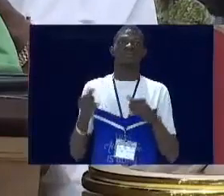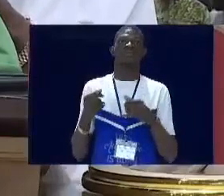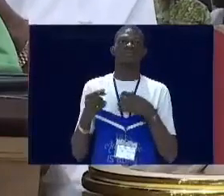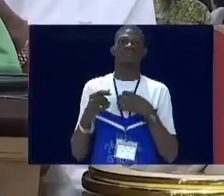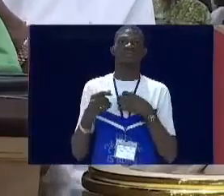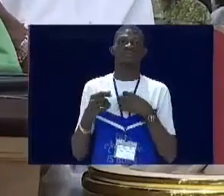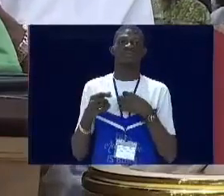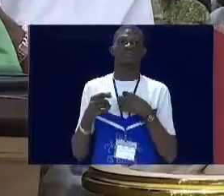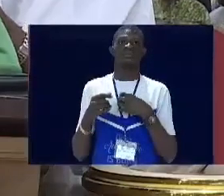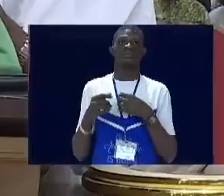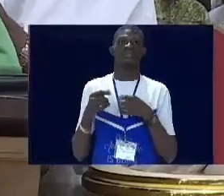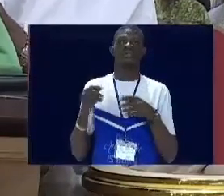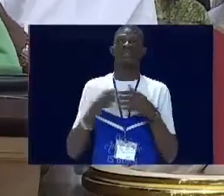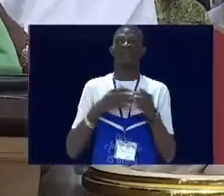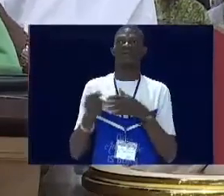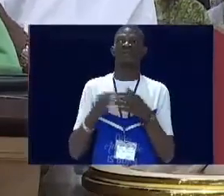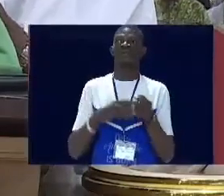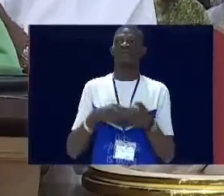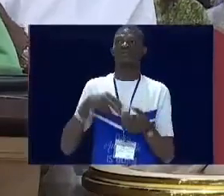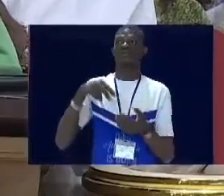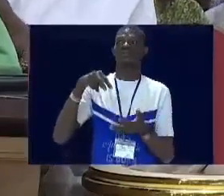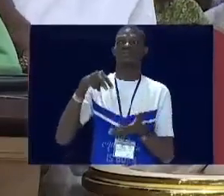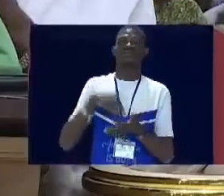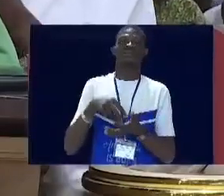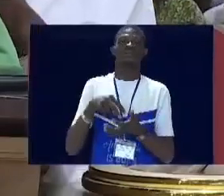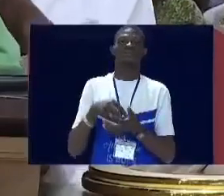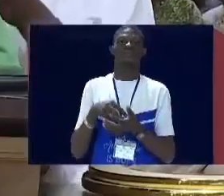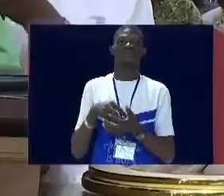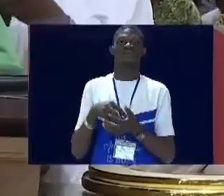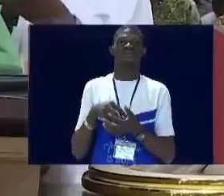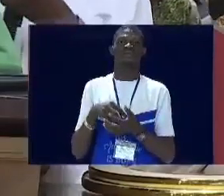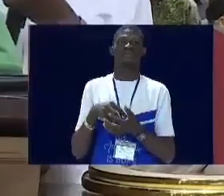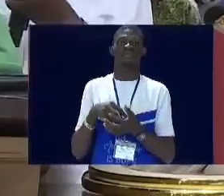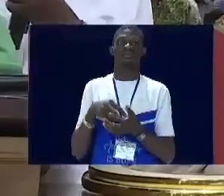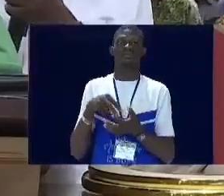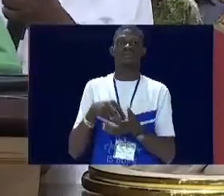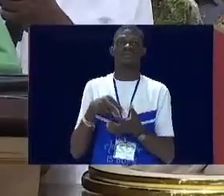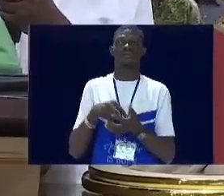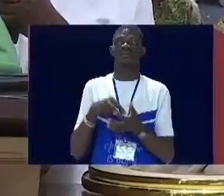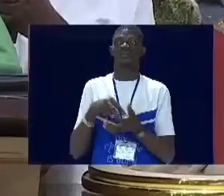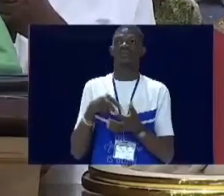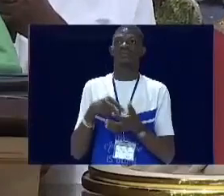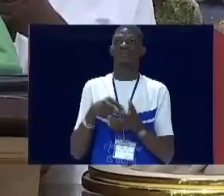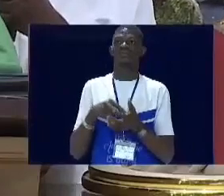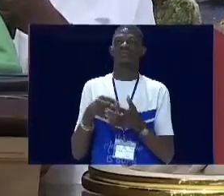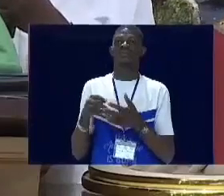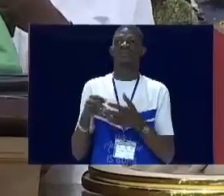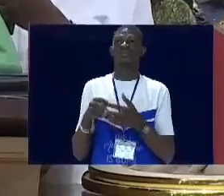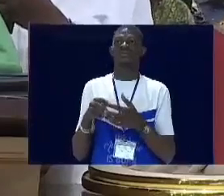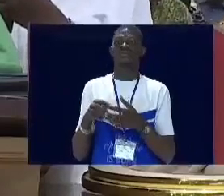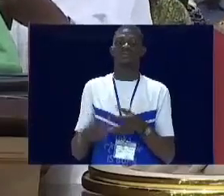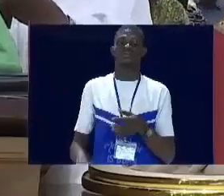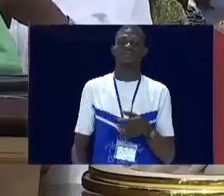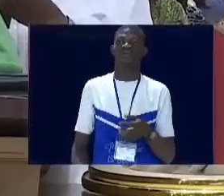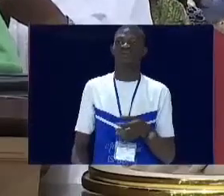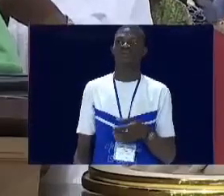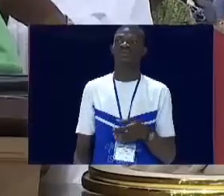then stand. But what did they do? If it is an handkerchief,